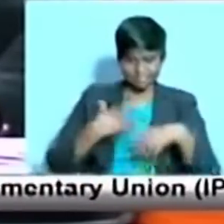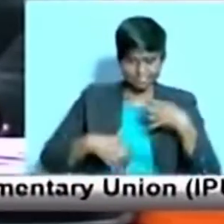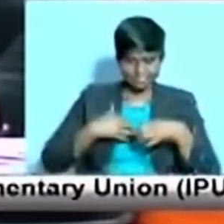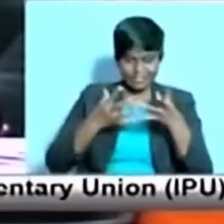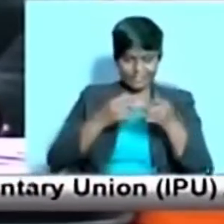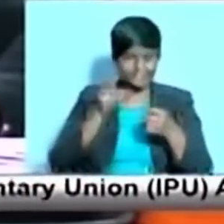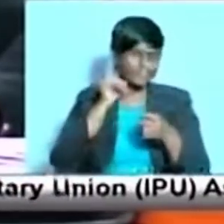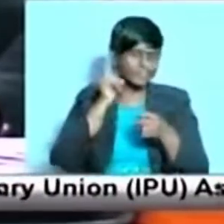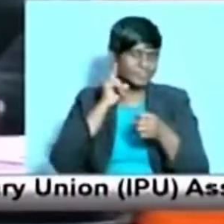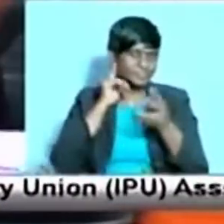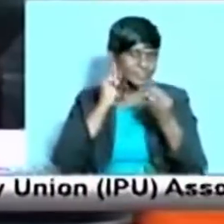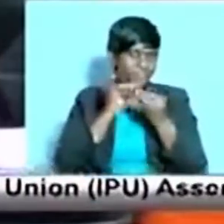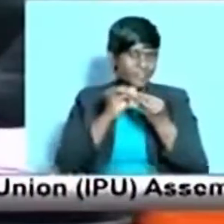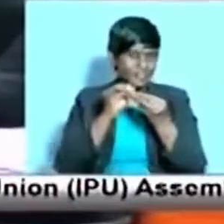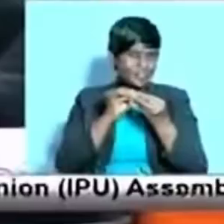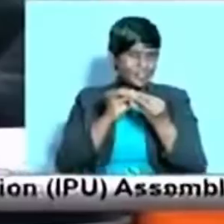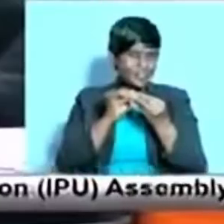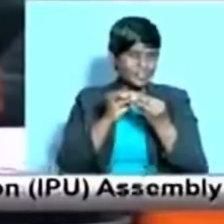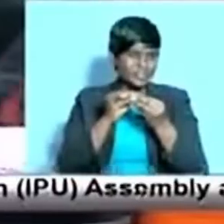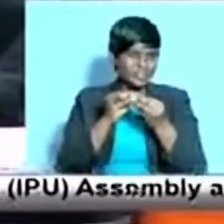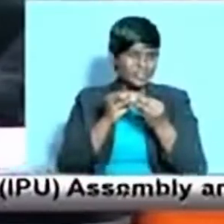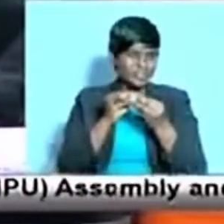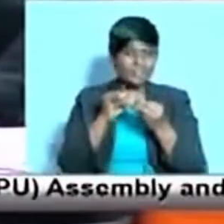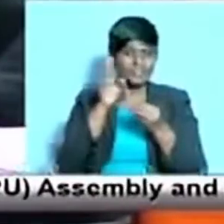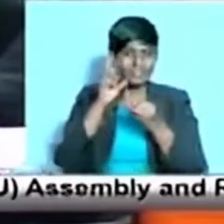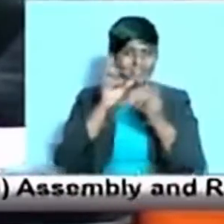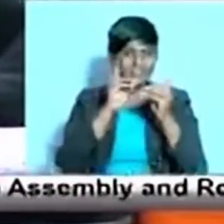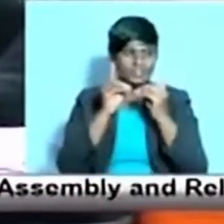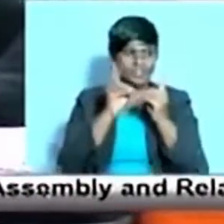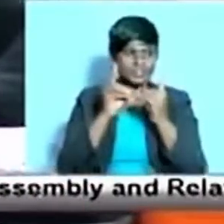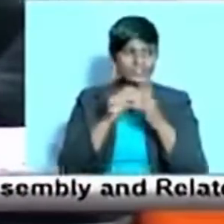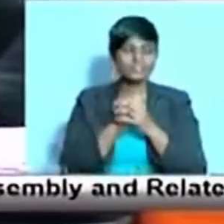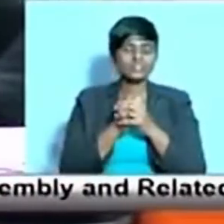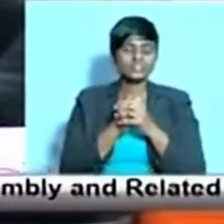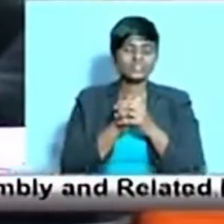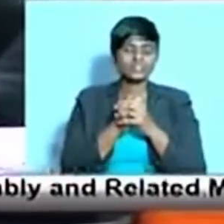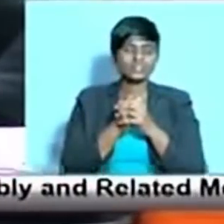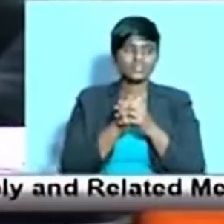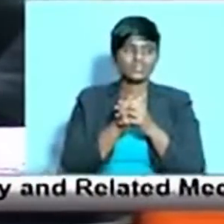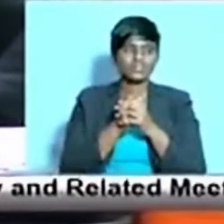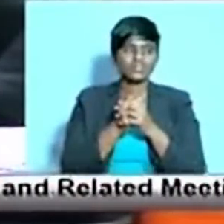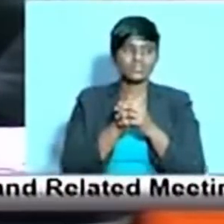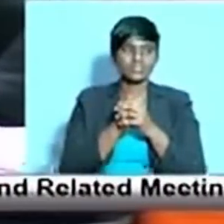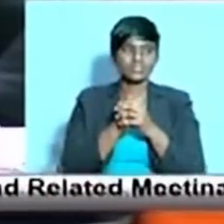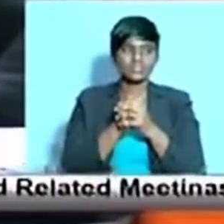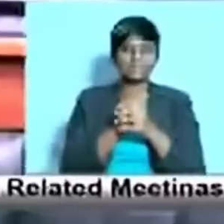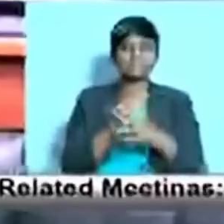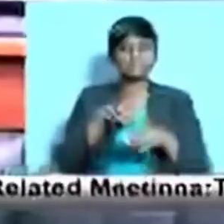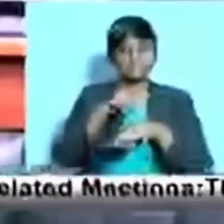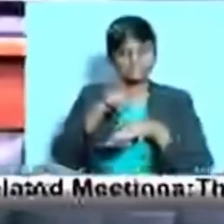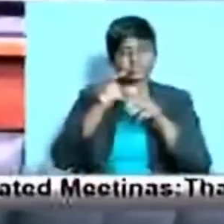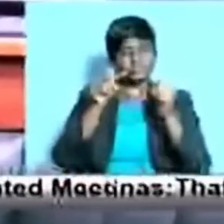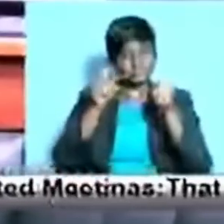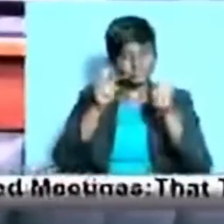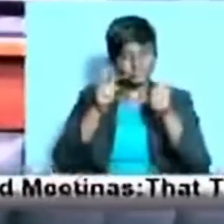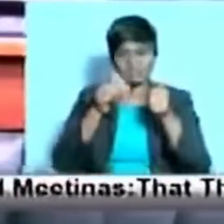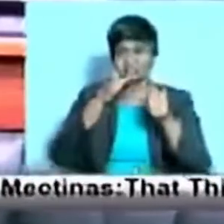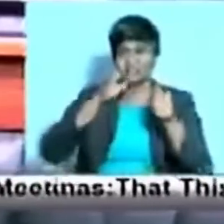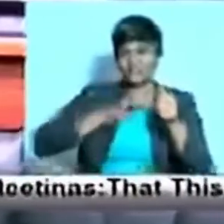to. So, one, avoid debating yourselves. Well guided, Madam